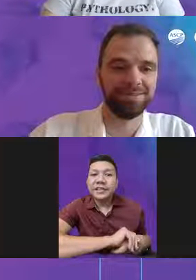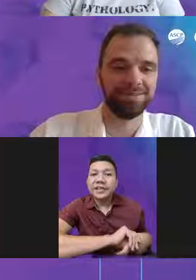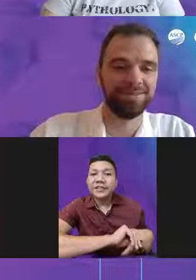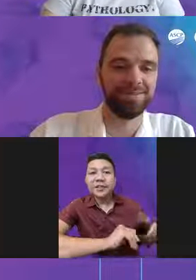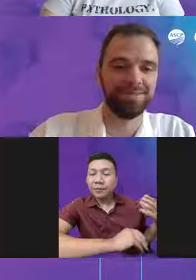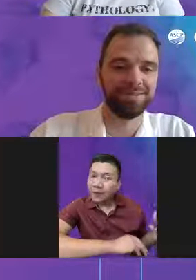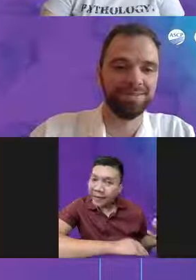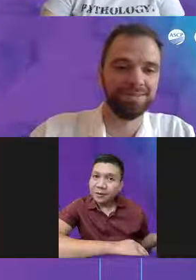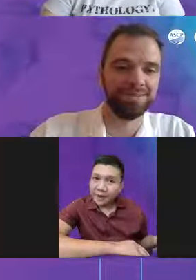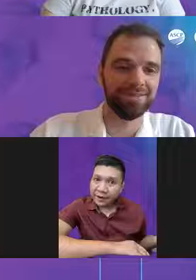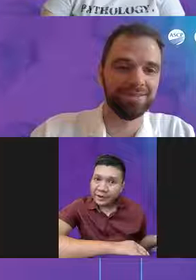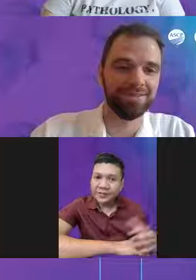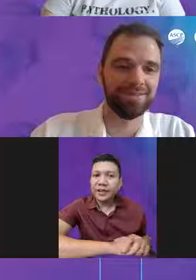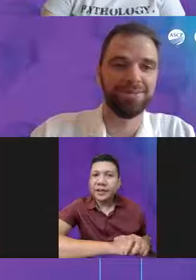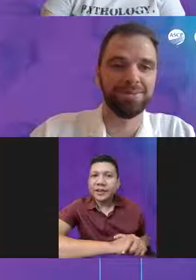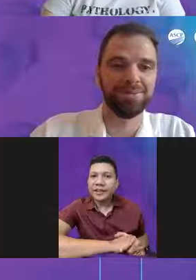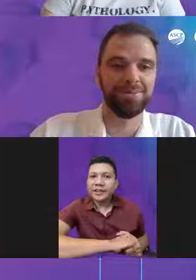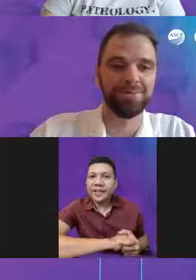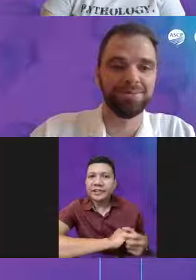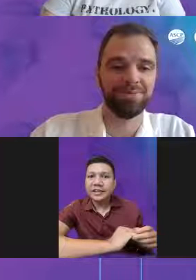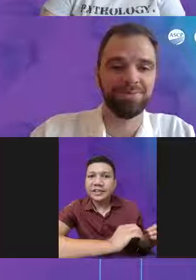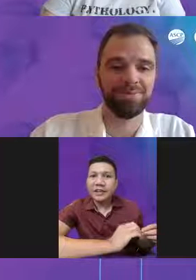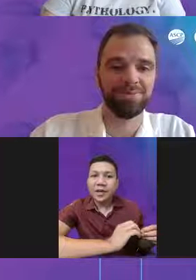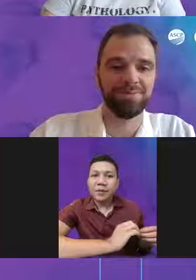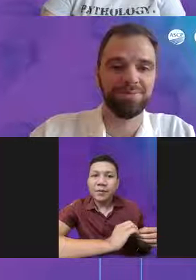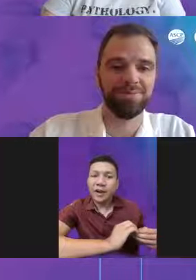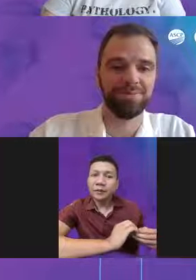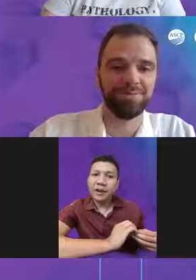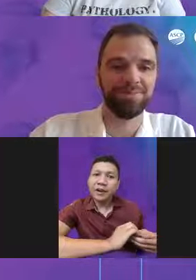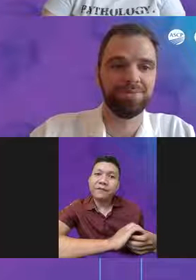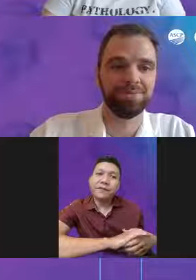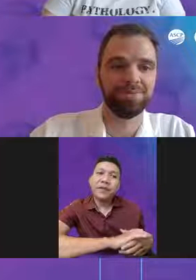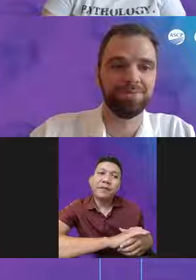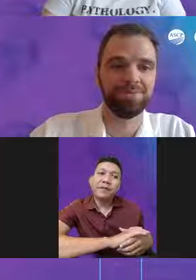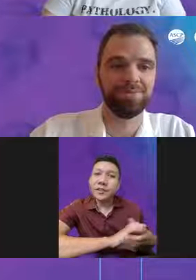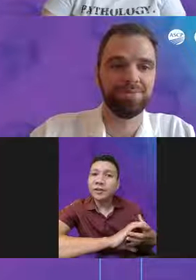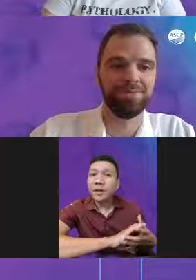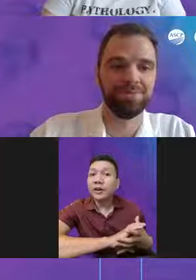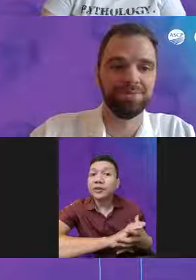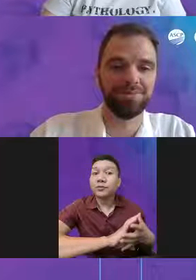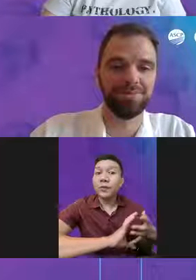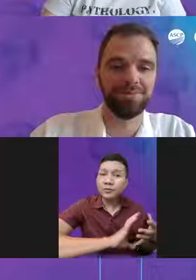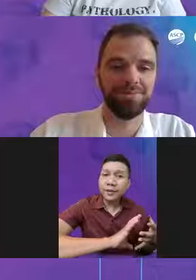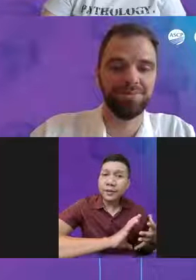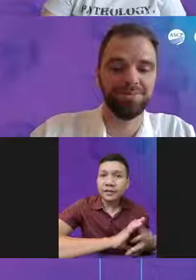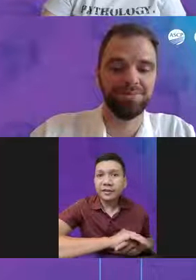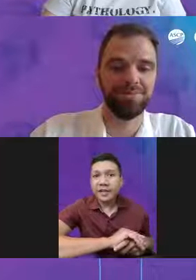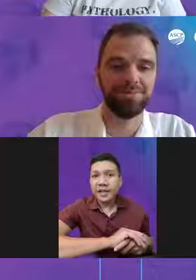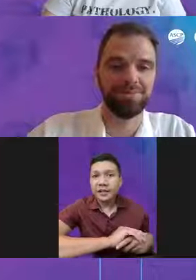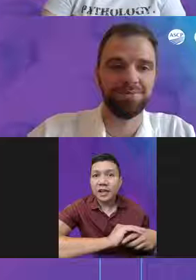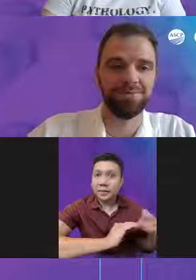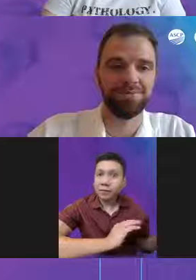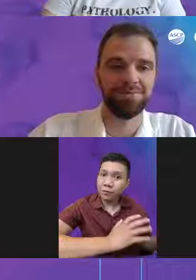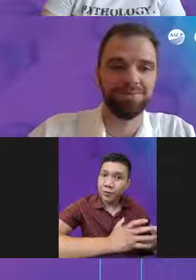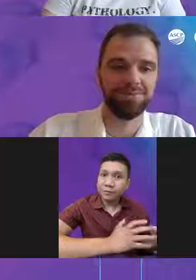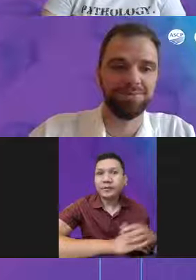the central pallor matters because that's the part where if the central pallor is way too big,